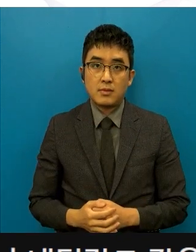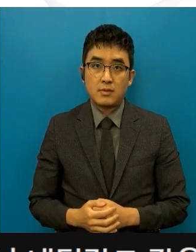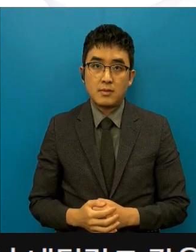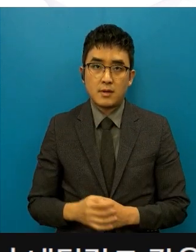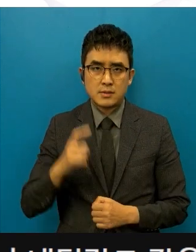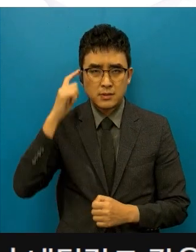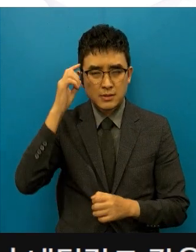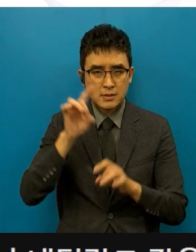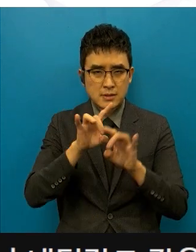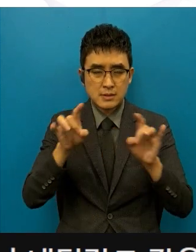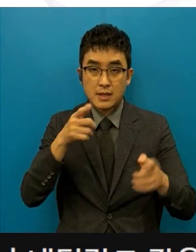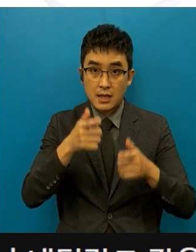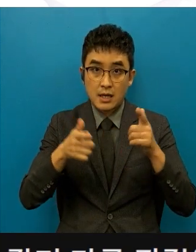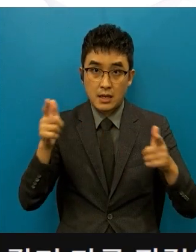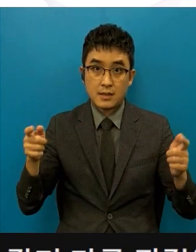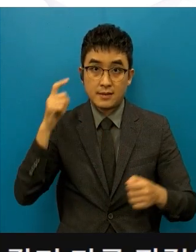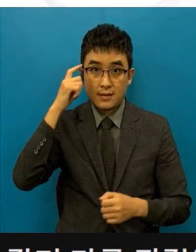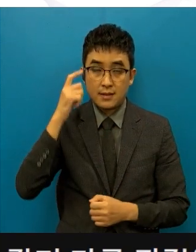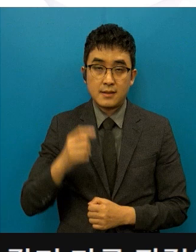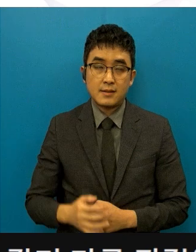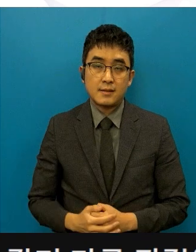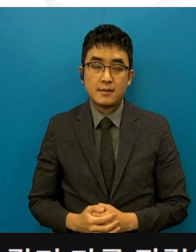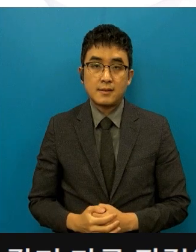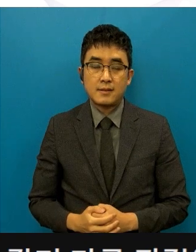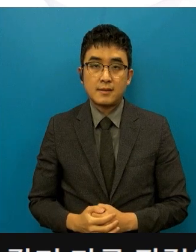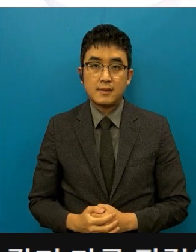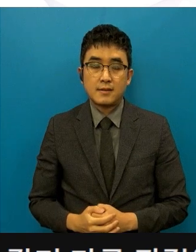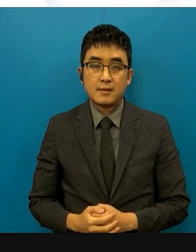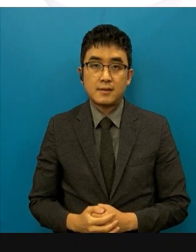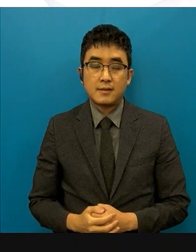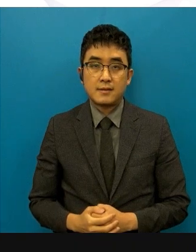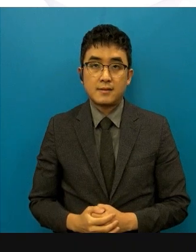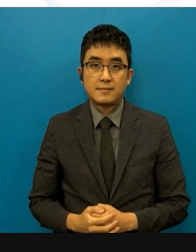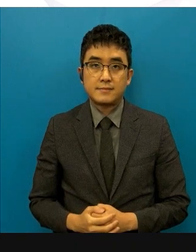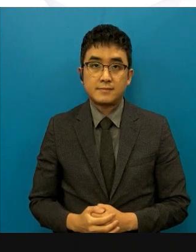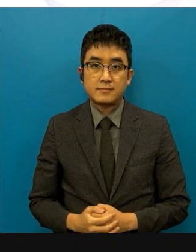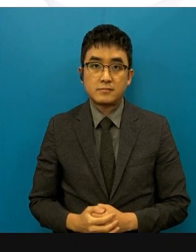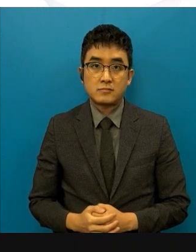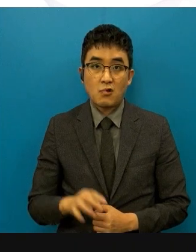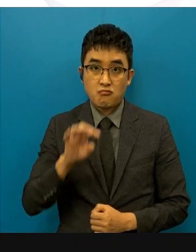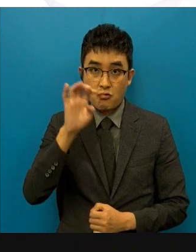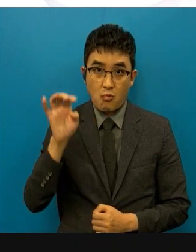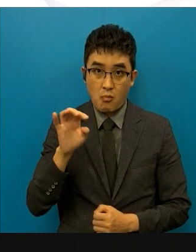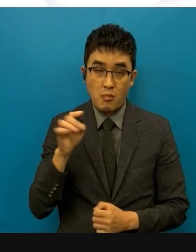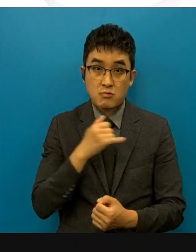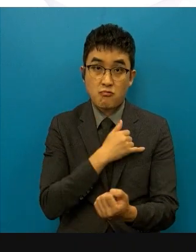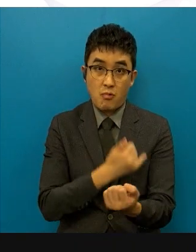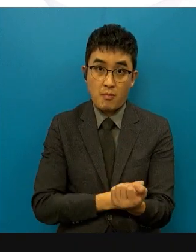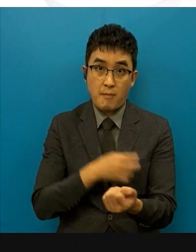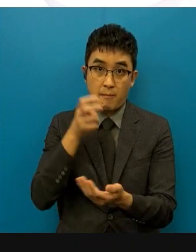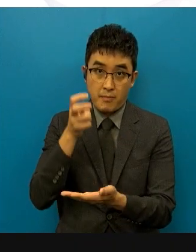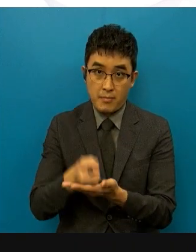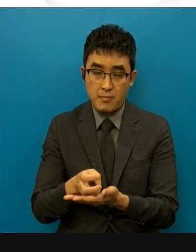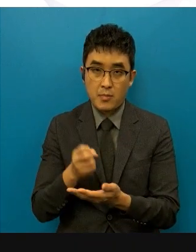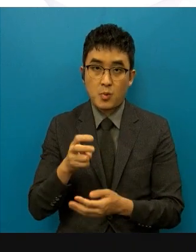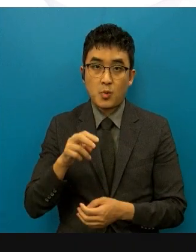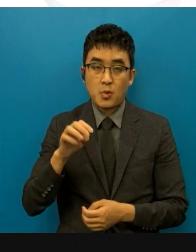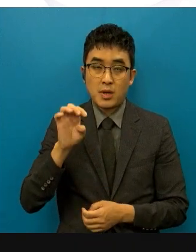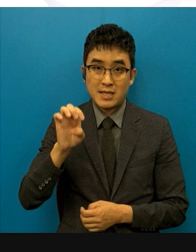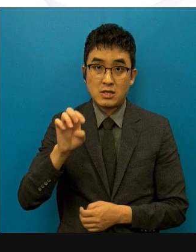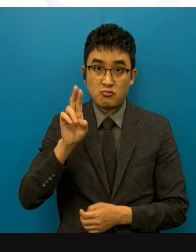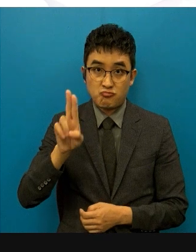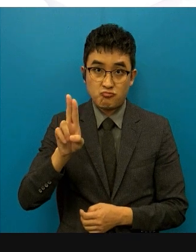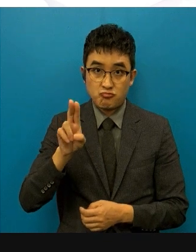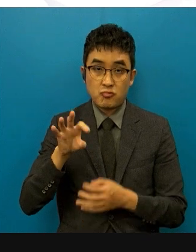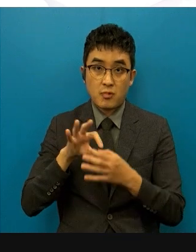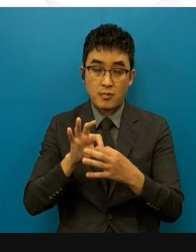Rights and briefly on European Union law. I will finish my presentation with